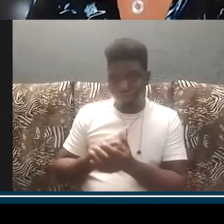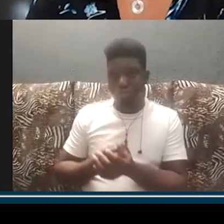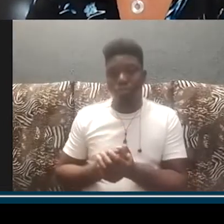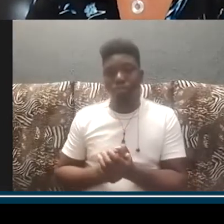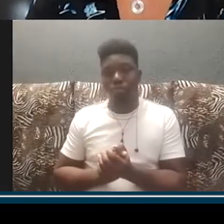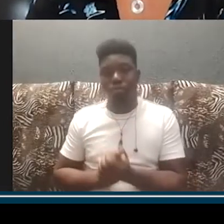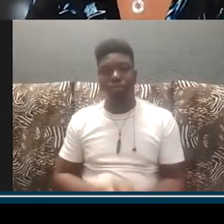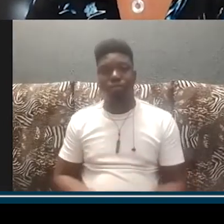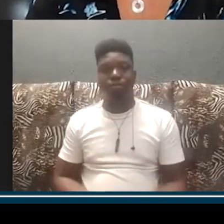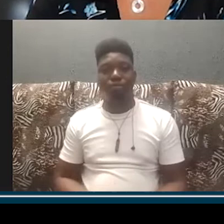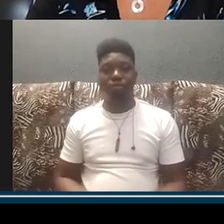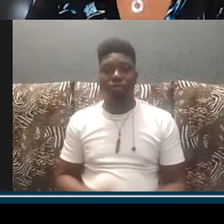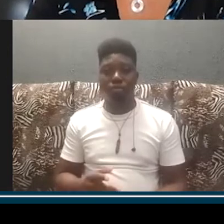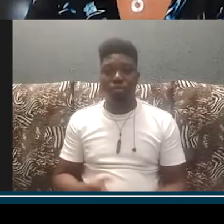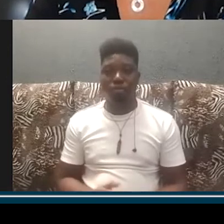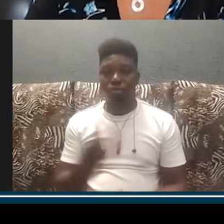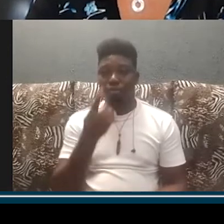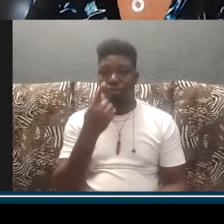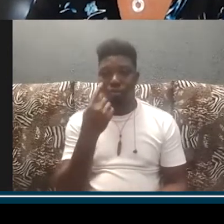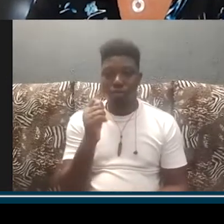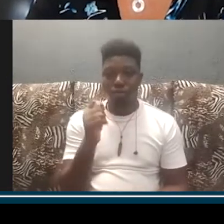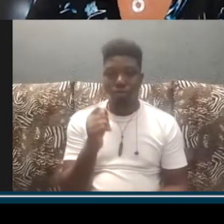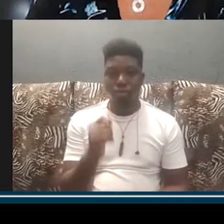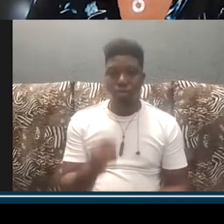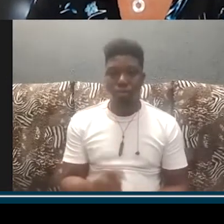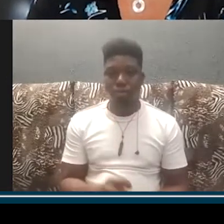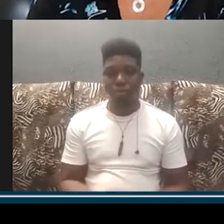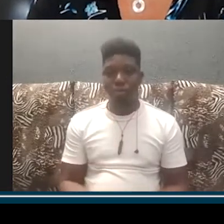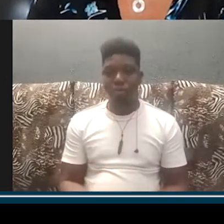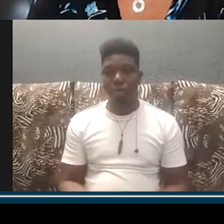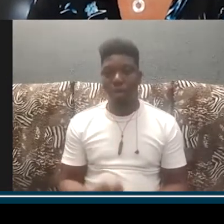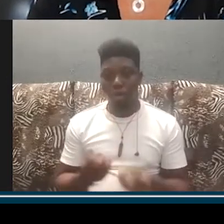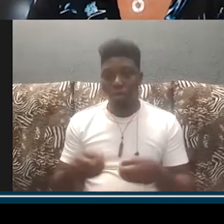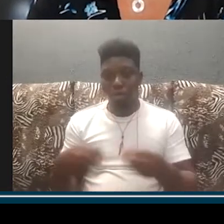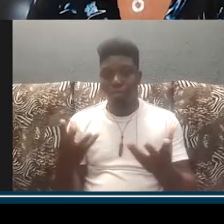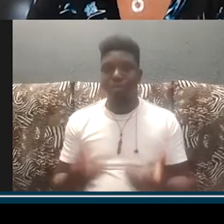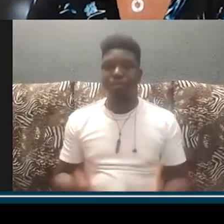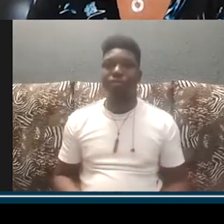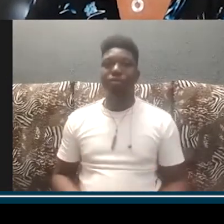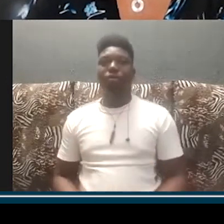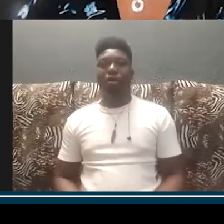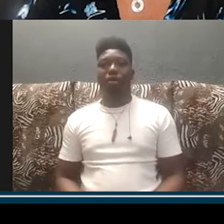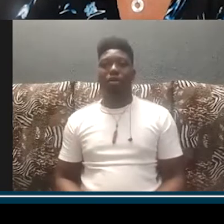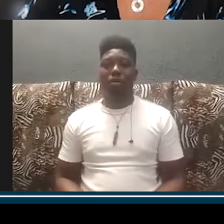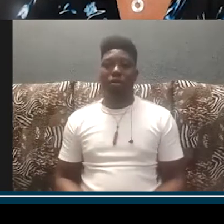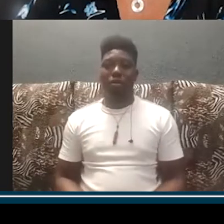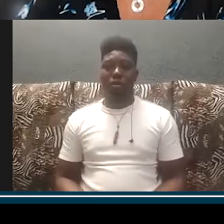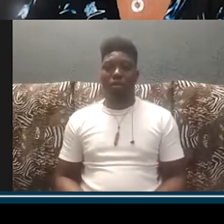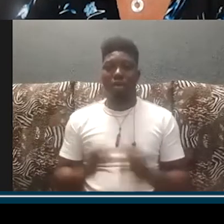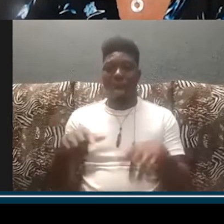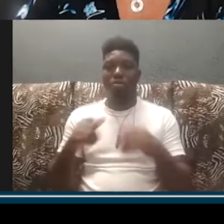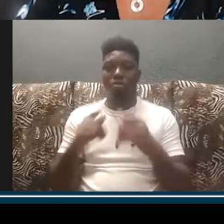the amount that they are given in aid will either cease to exist altogether or be